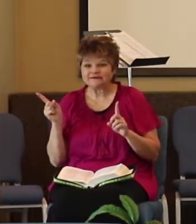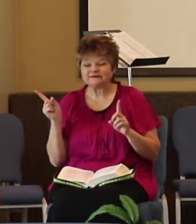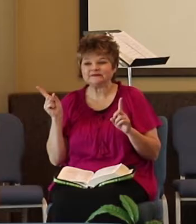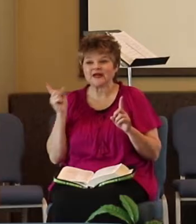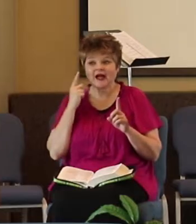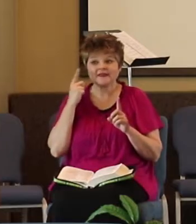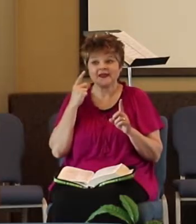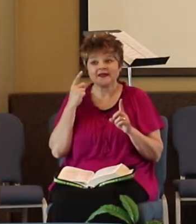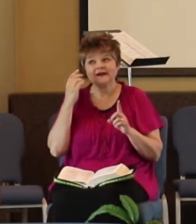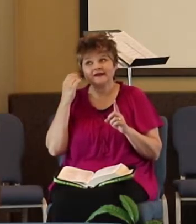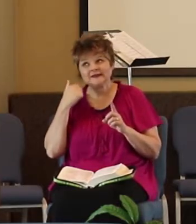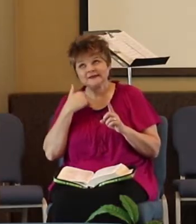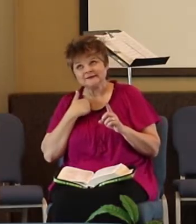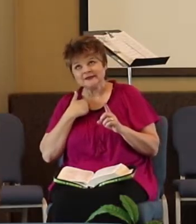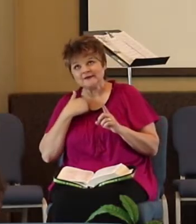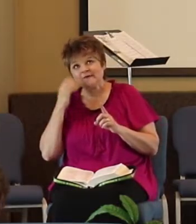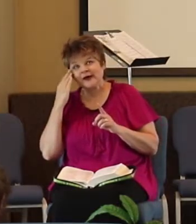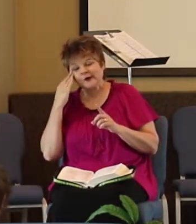I think I know better.